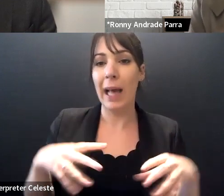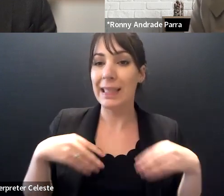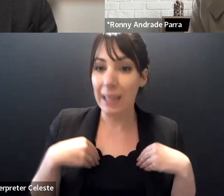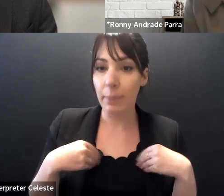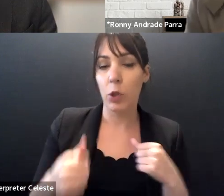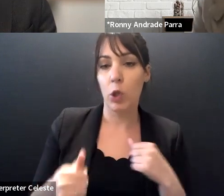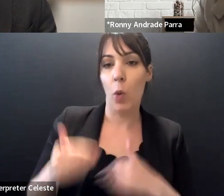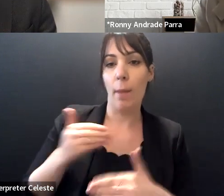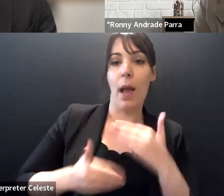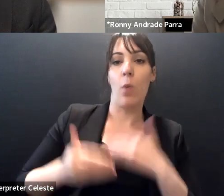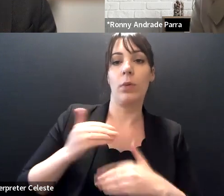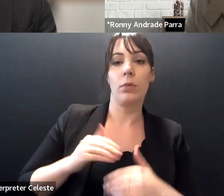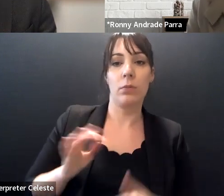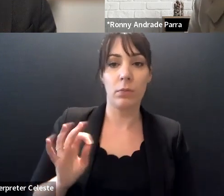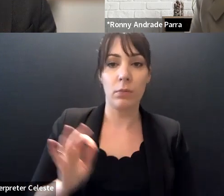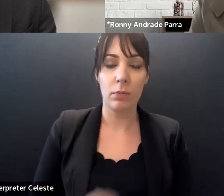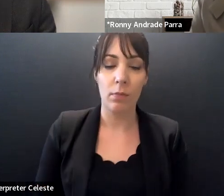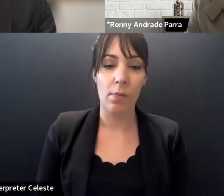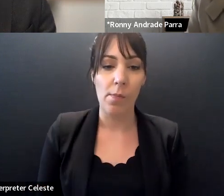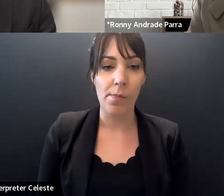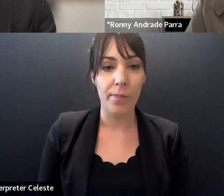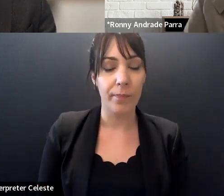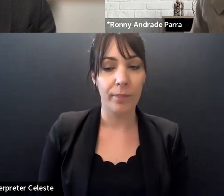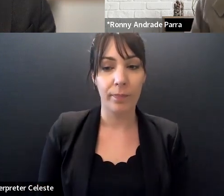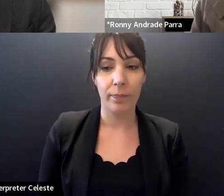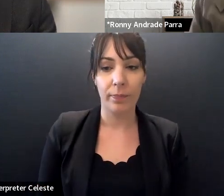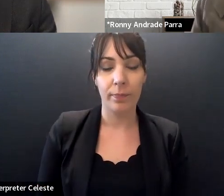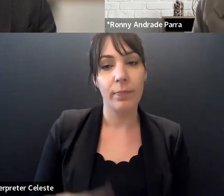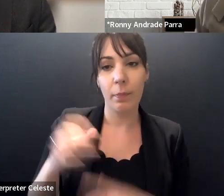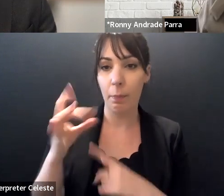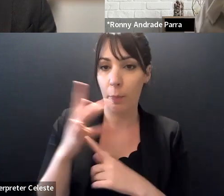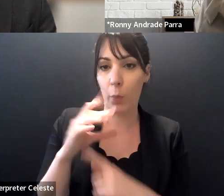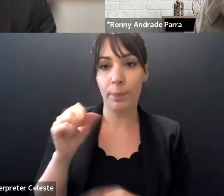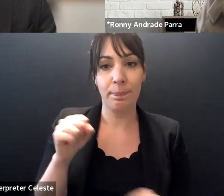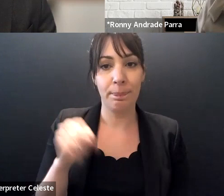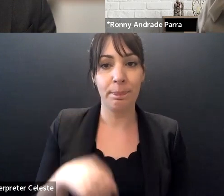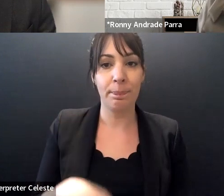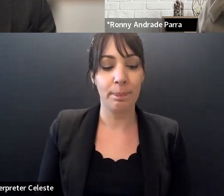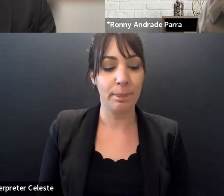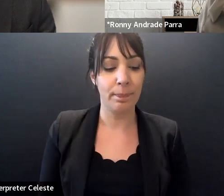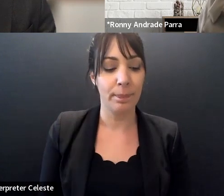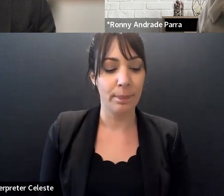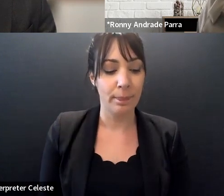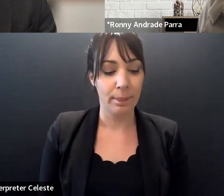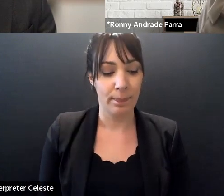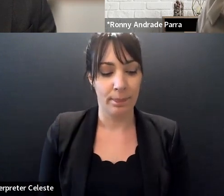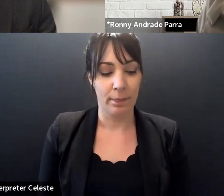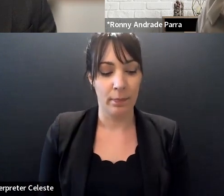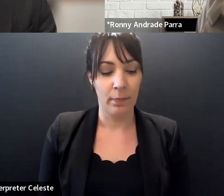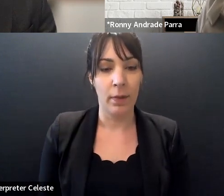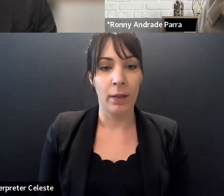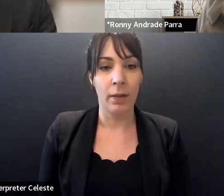That's the entire premise, I think, of the comment you're making, the point you're making, which is well said. Thank